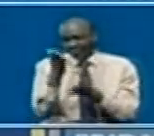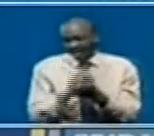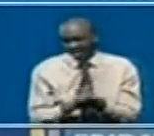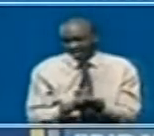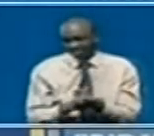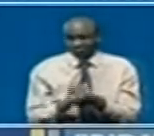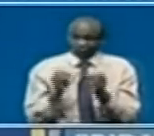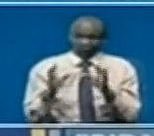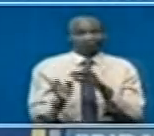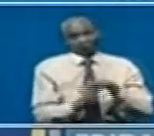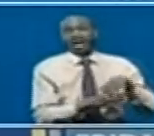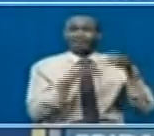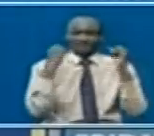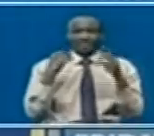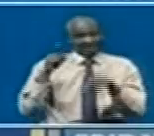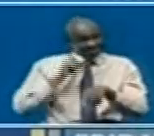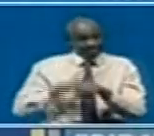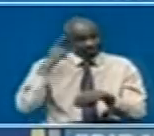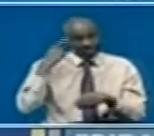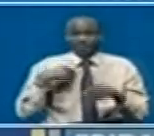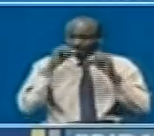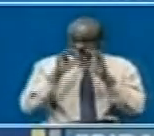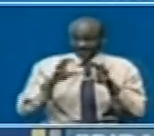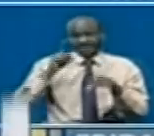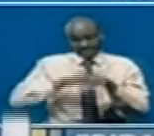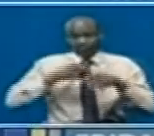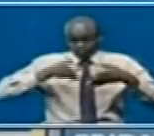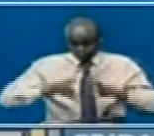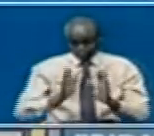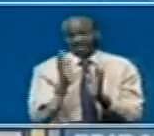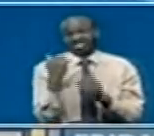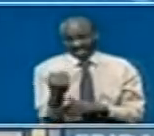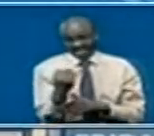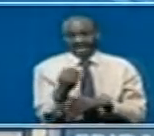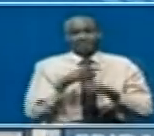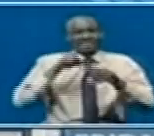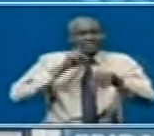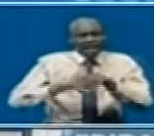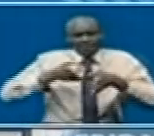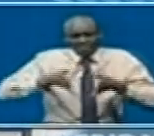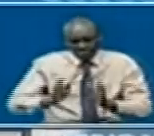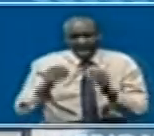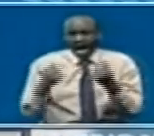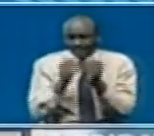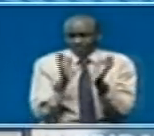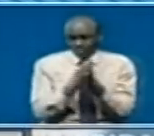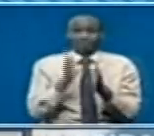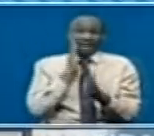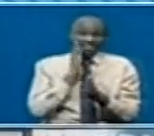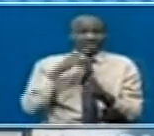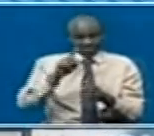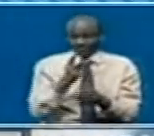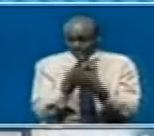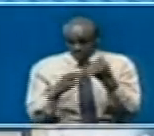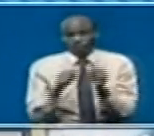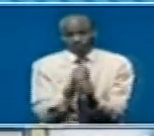to the next story now. And many a times it's considered a blessing to bring a newborn into the world. And when a delivery takes place with mother and child both safe,